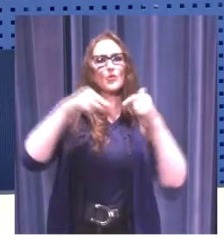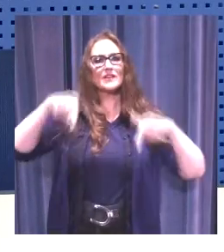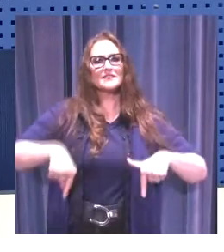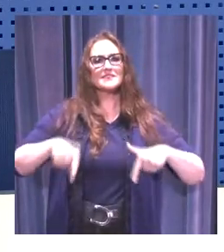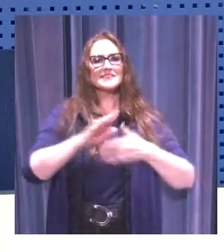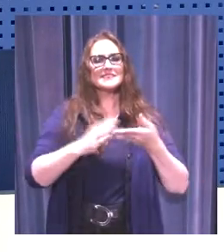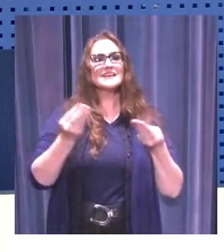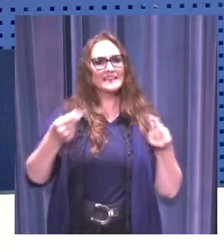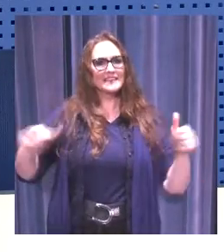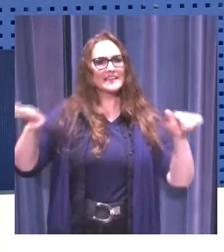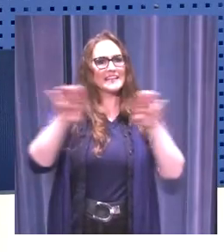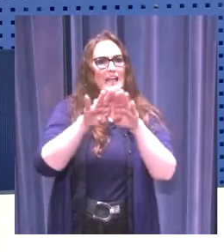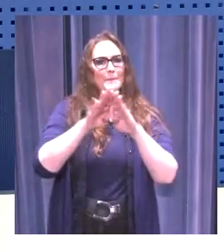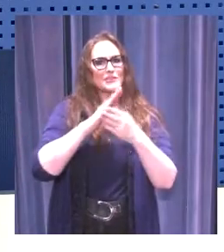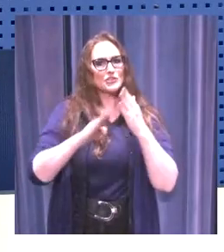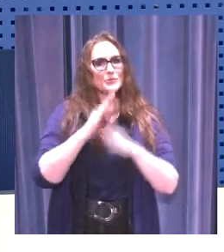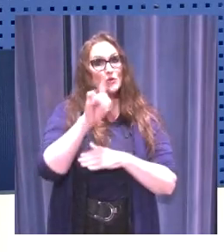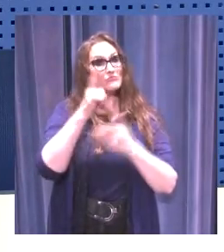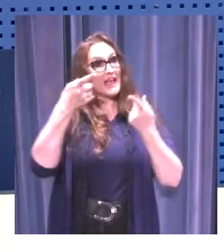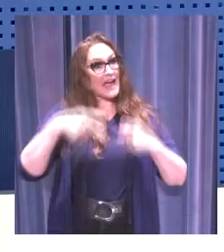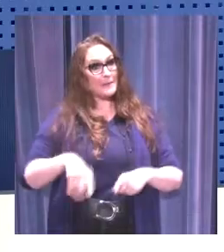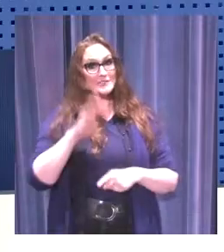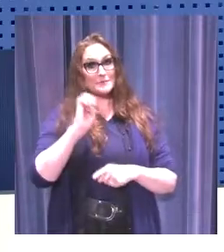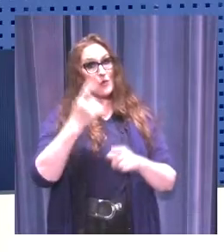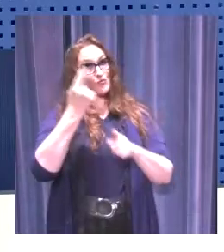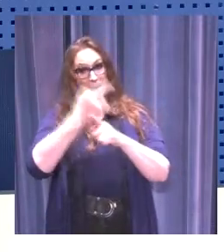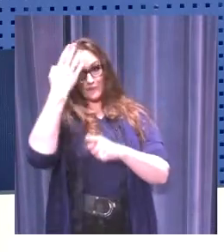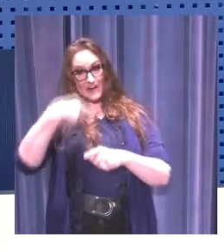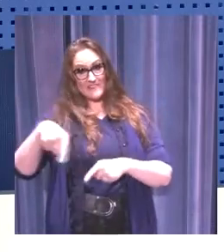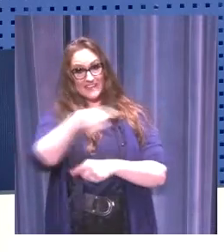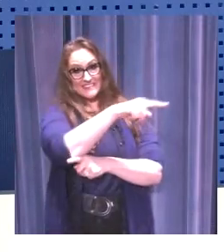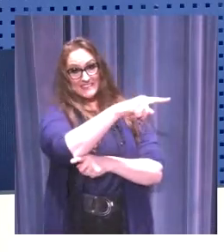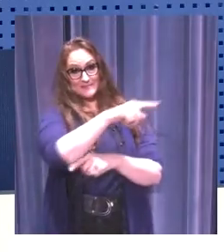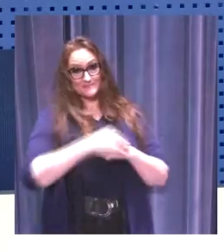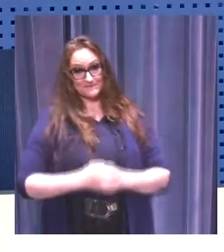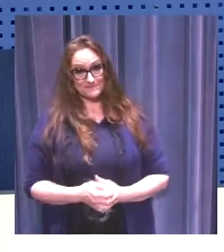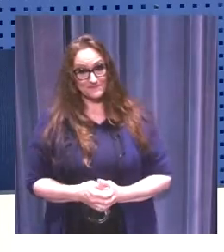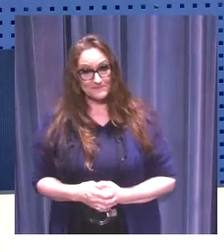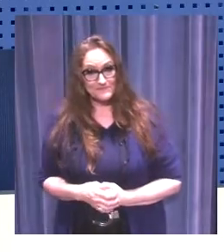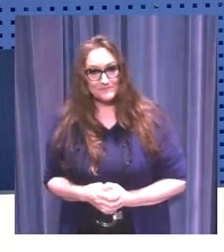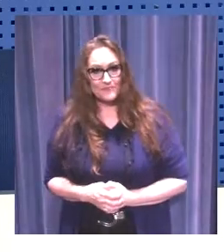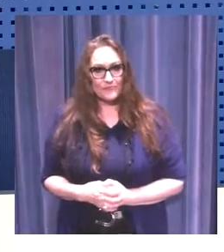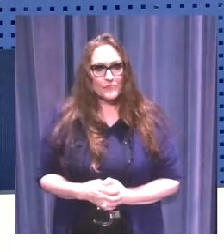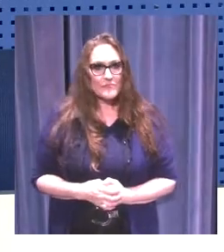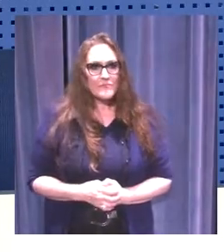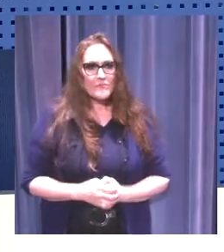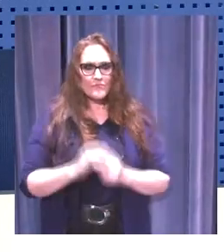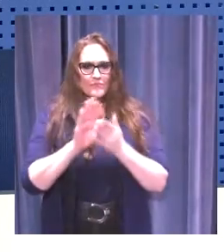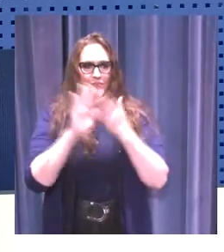campus community, and who happens to be right in front of us here.